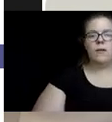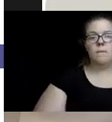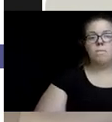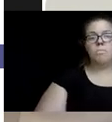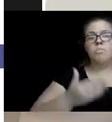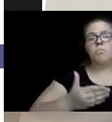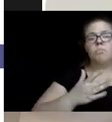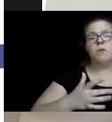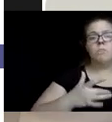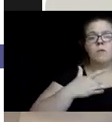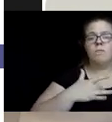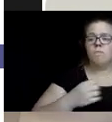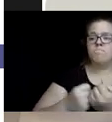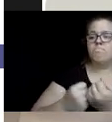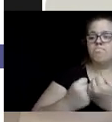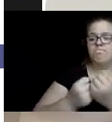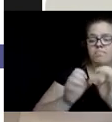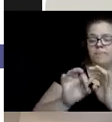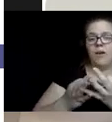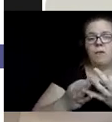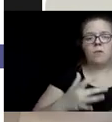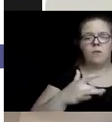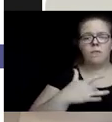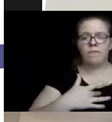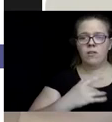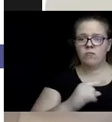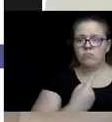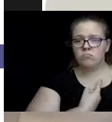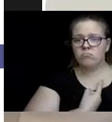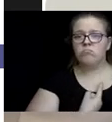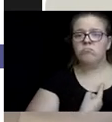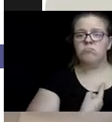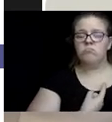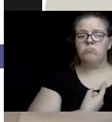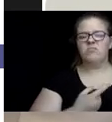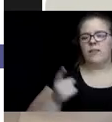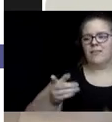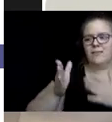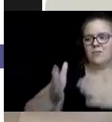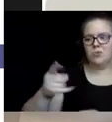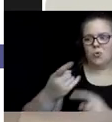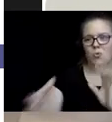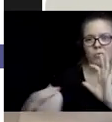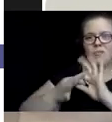member. They might be lonely, and this person might be the only connection they have. So there are so